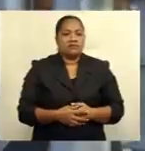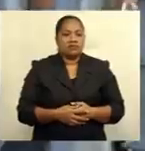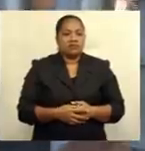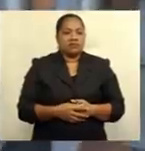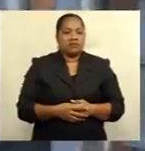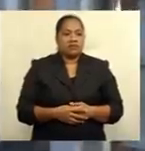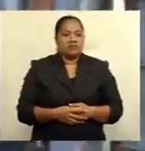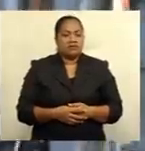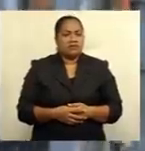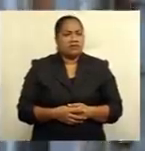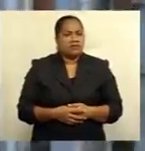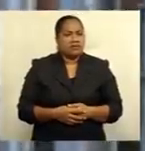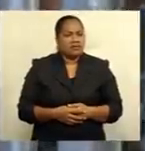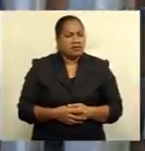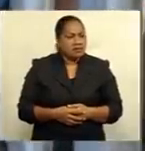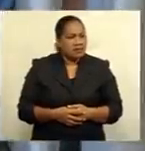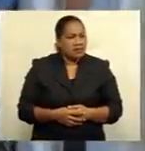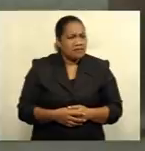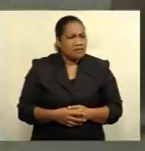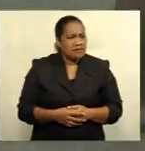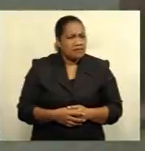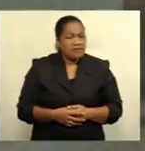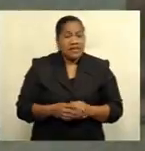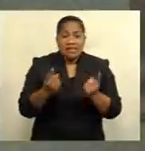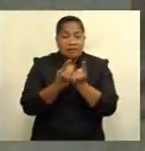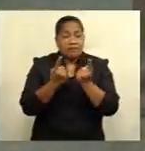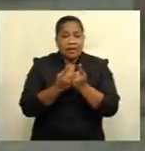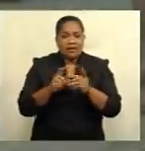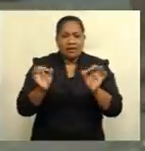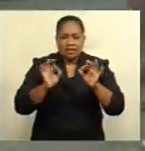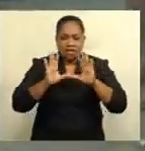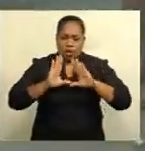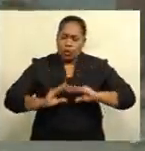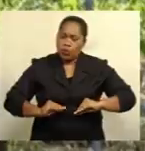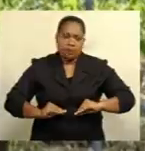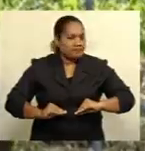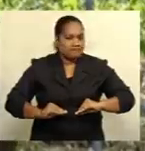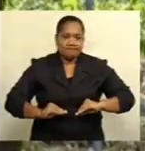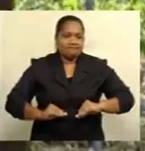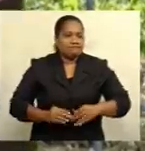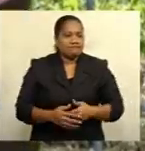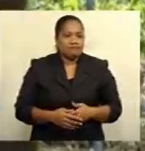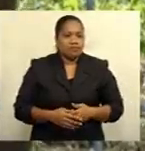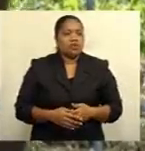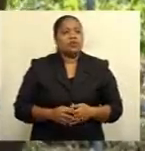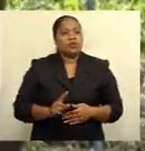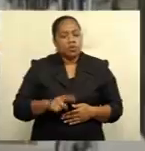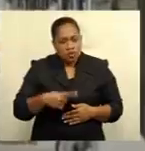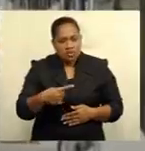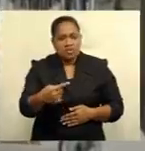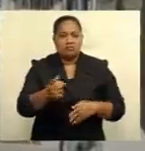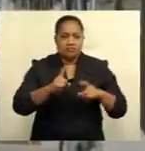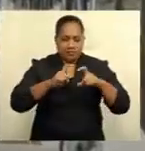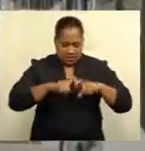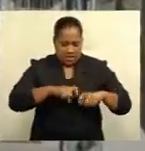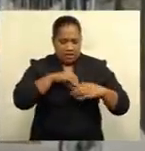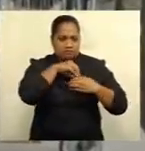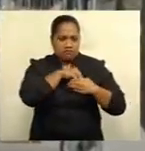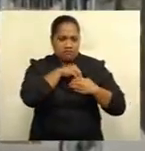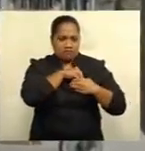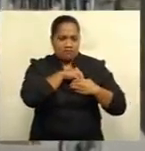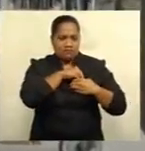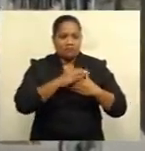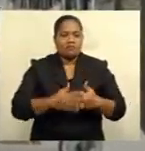go away. It doesn't. The what ifs and so on stays with us. Stakeholders